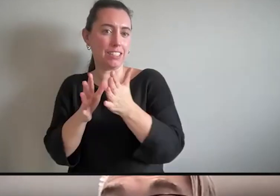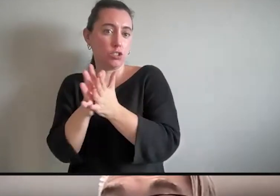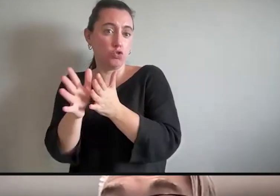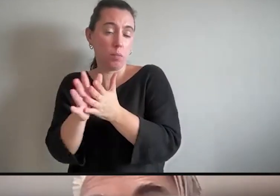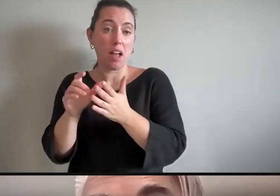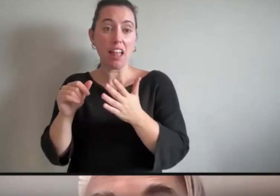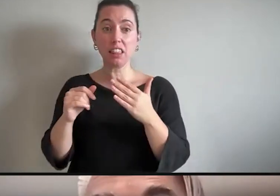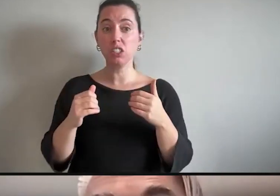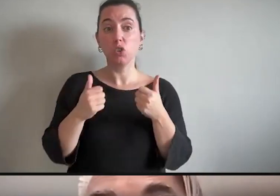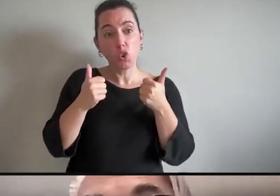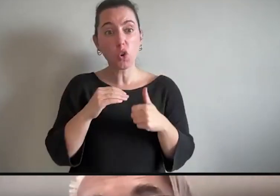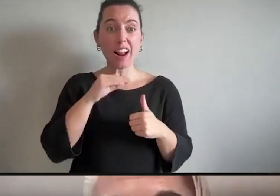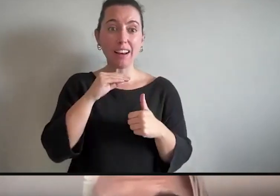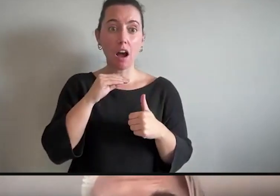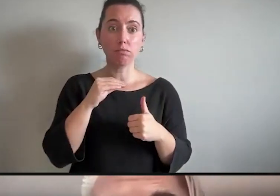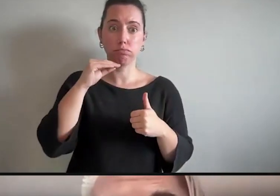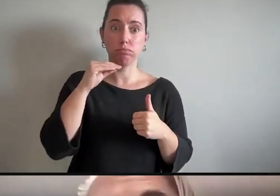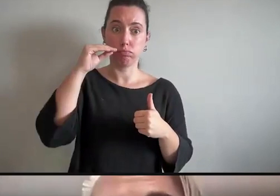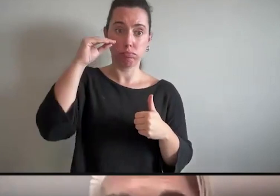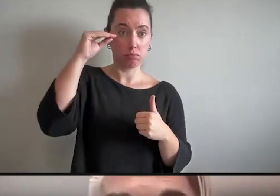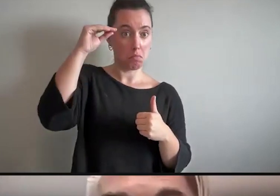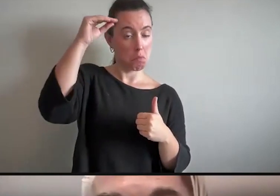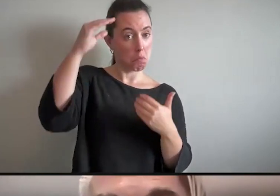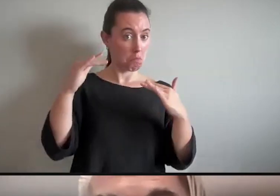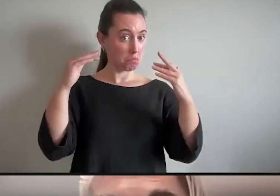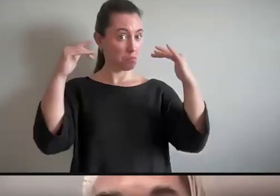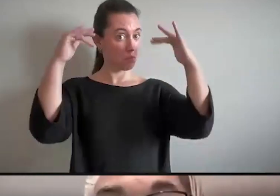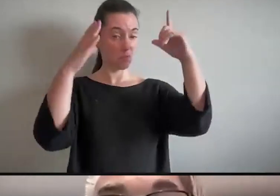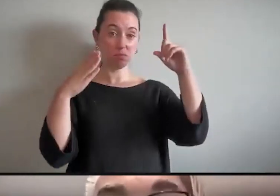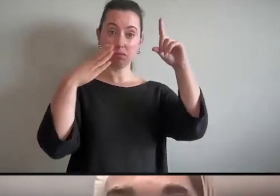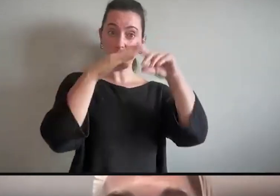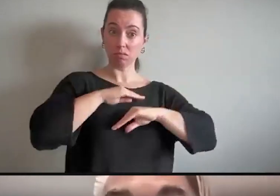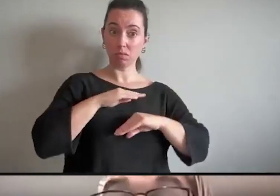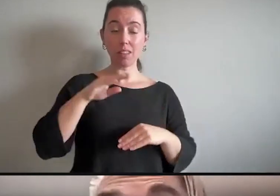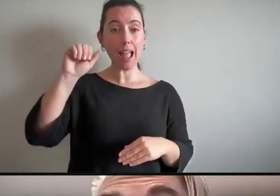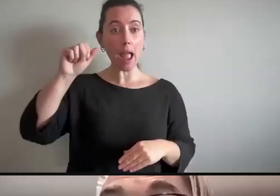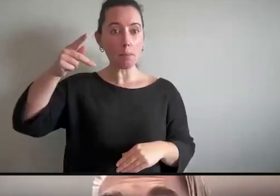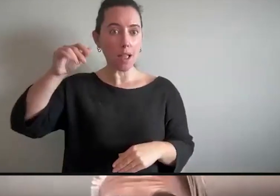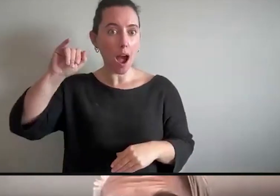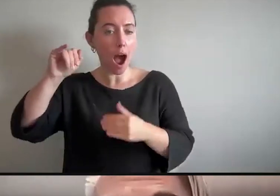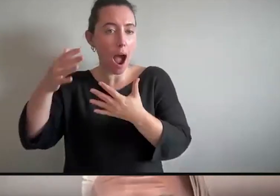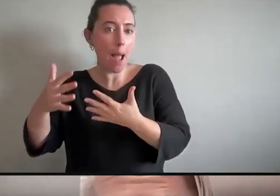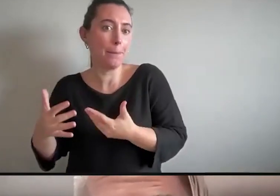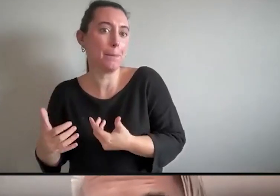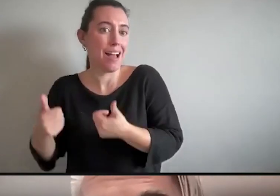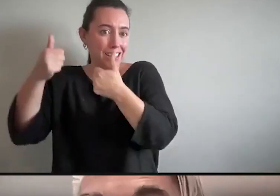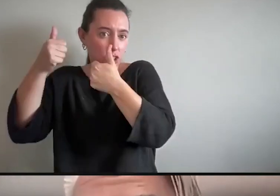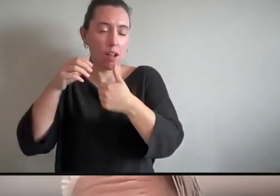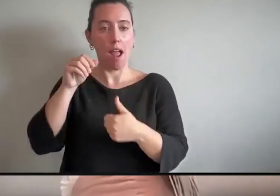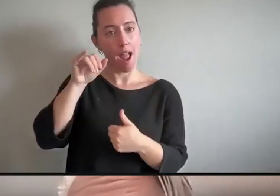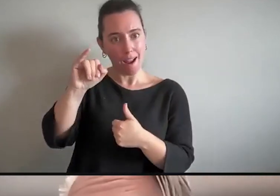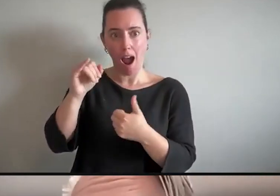and better. As we have more experience, as the APIs make things more clear, the AI will have an easier job in terms of making these things more